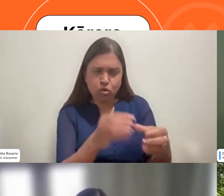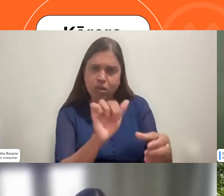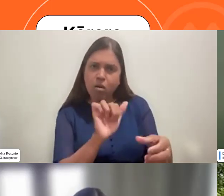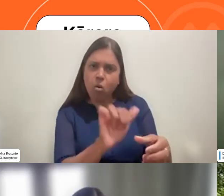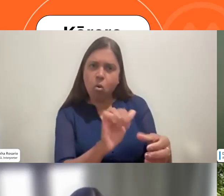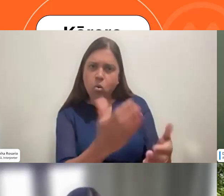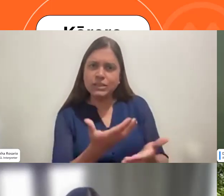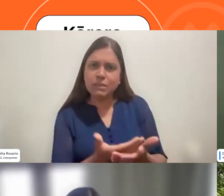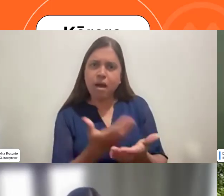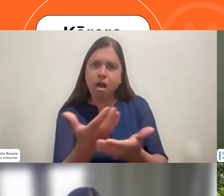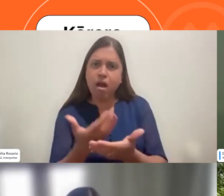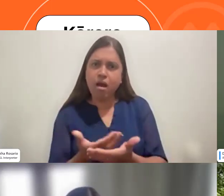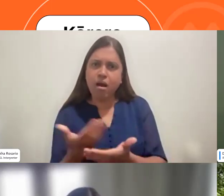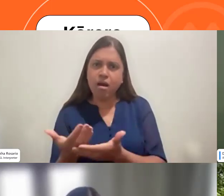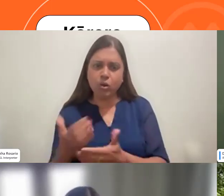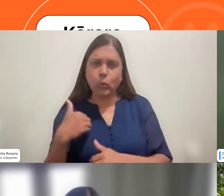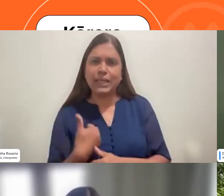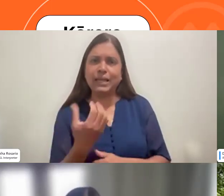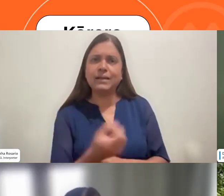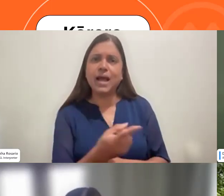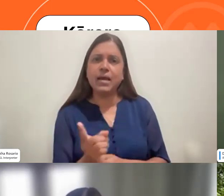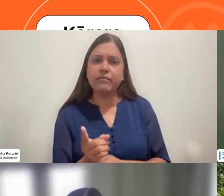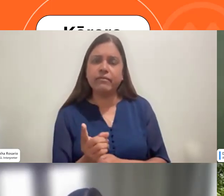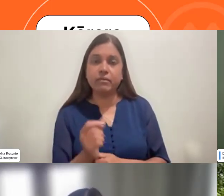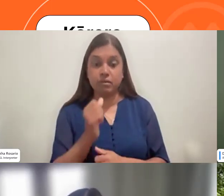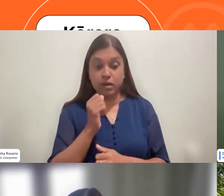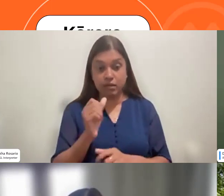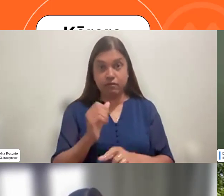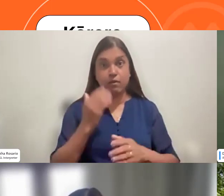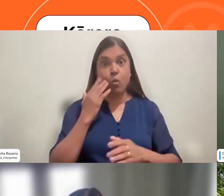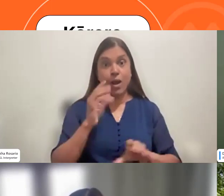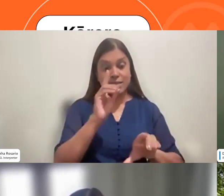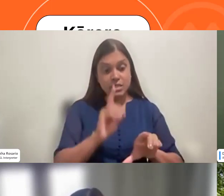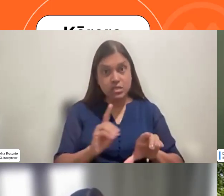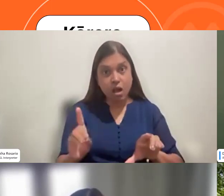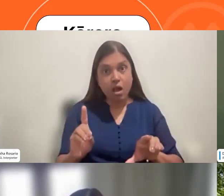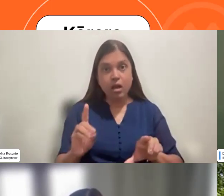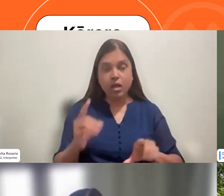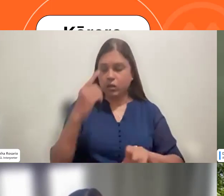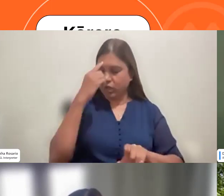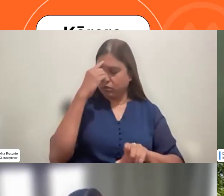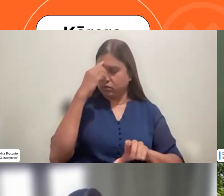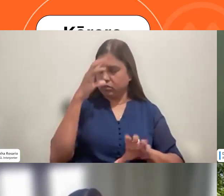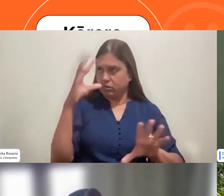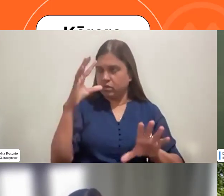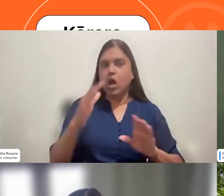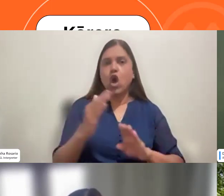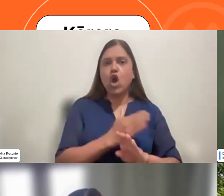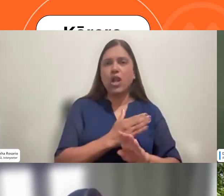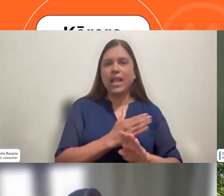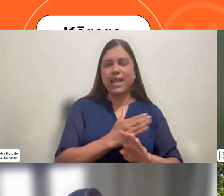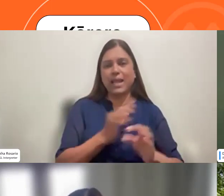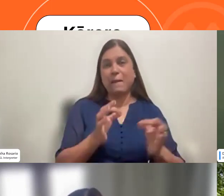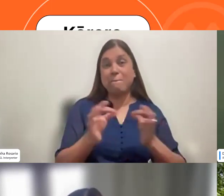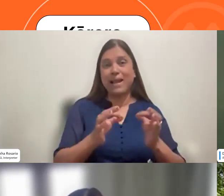If we do have all these consideration early in the planning stage, before